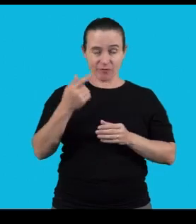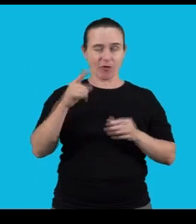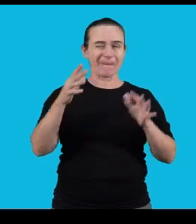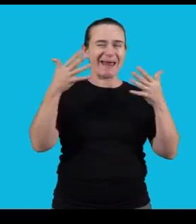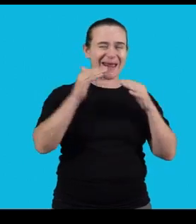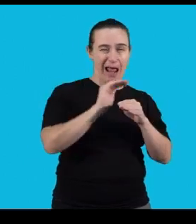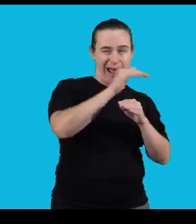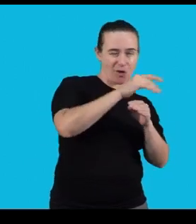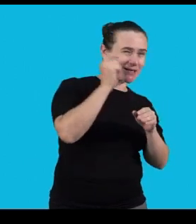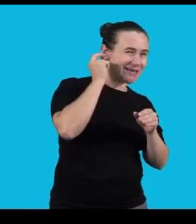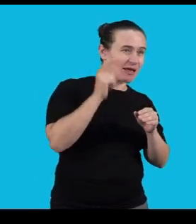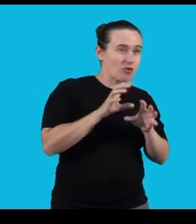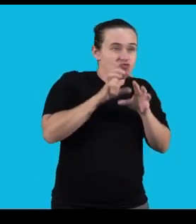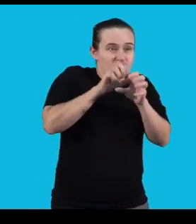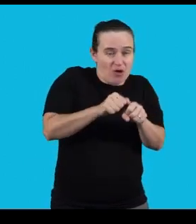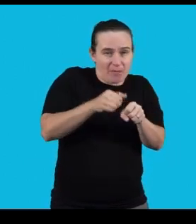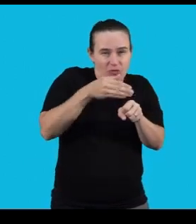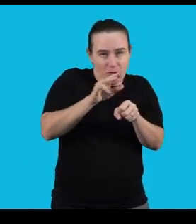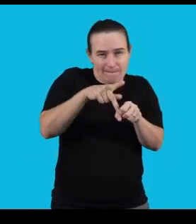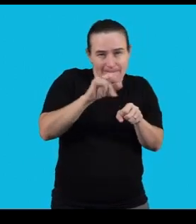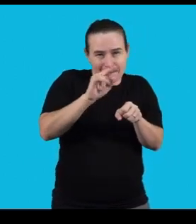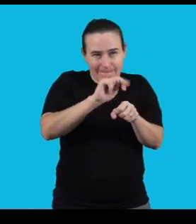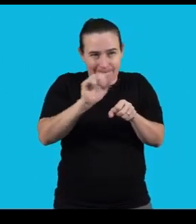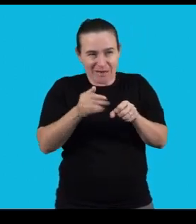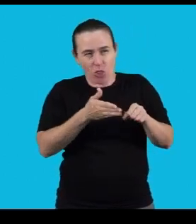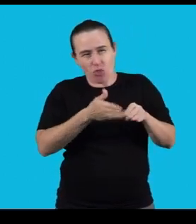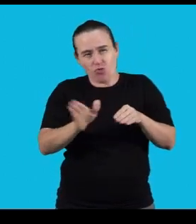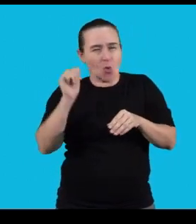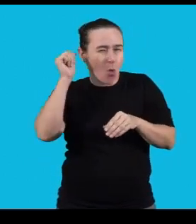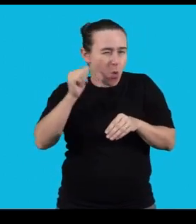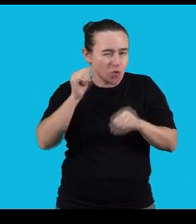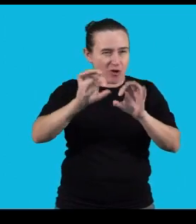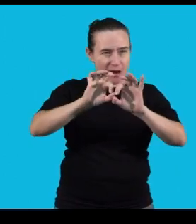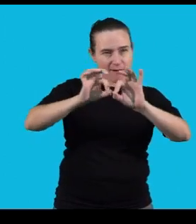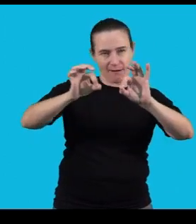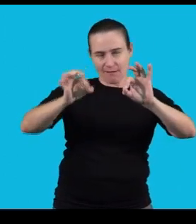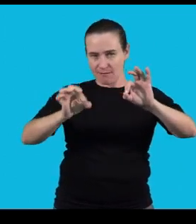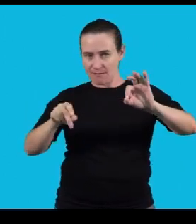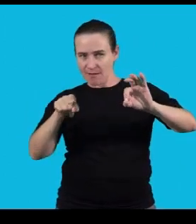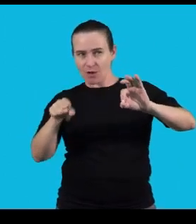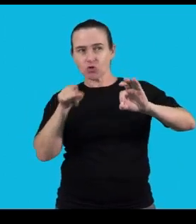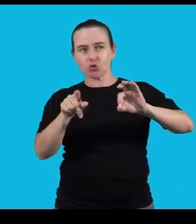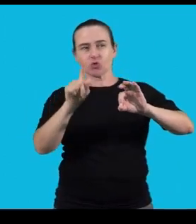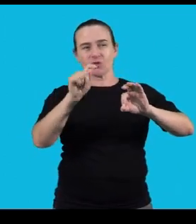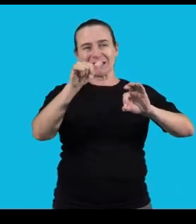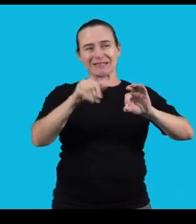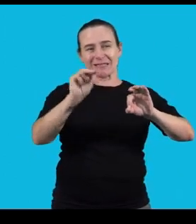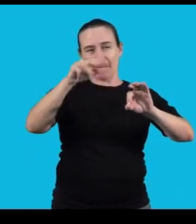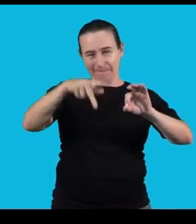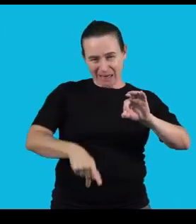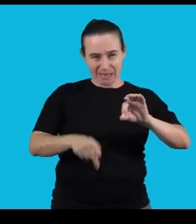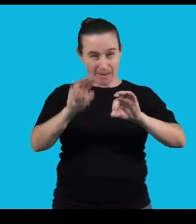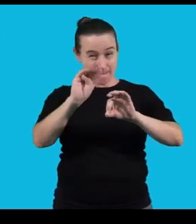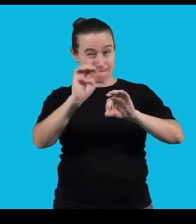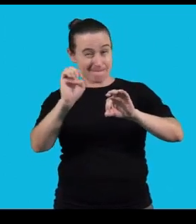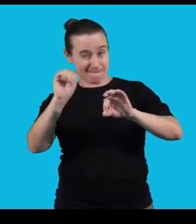outer ear, trapped by the pinna, and they go through the auditory canal to the tympanic membrane, making